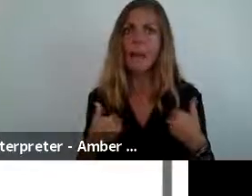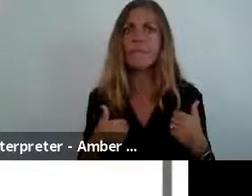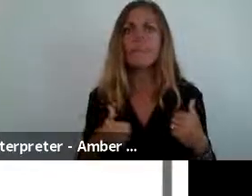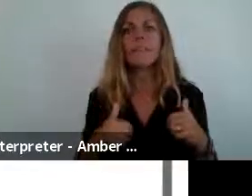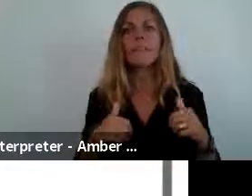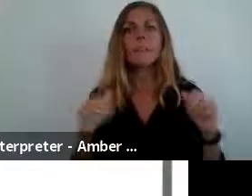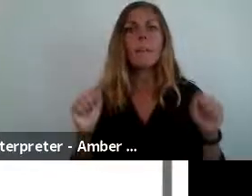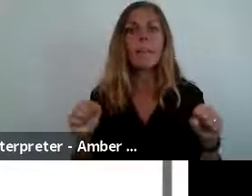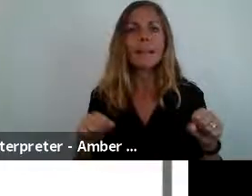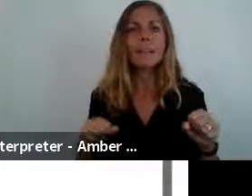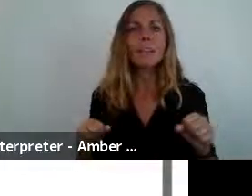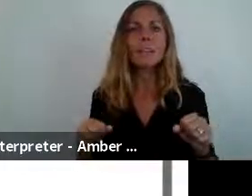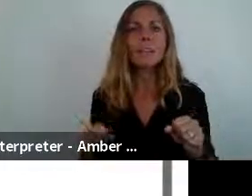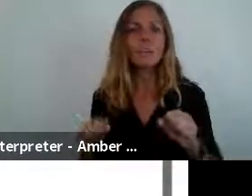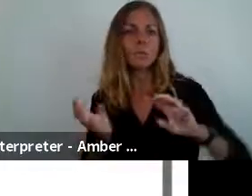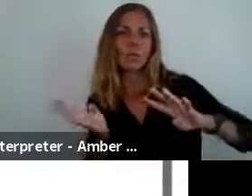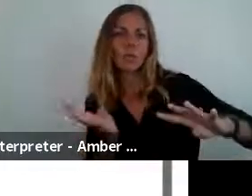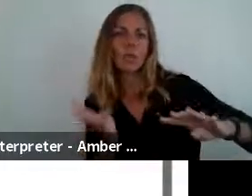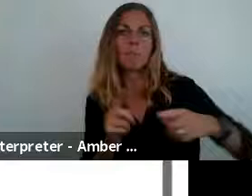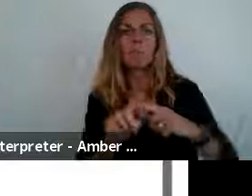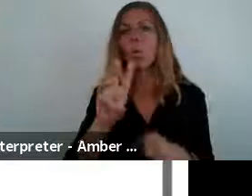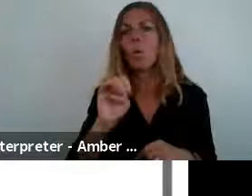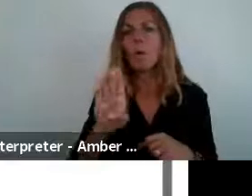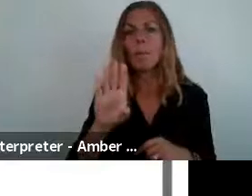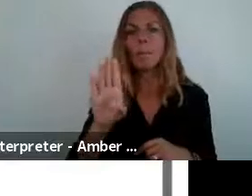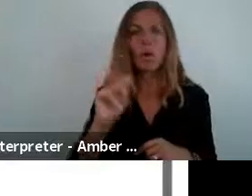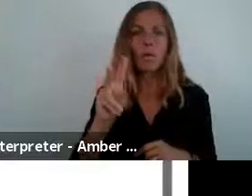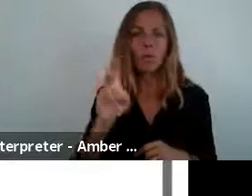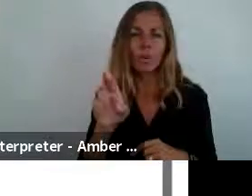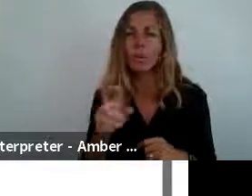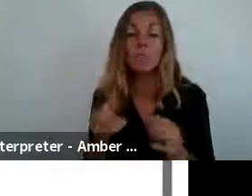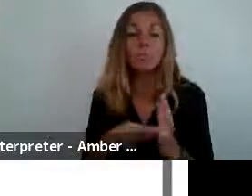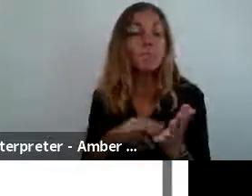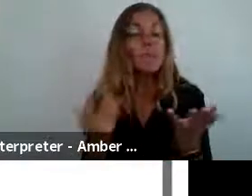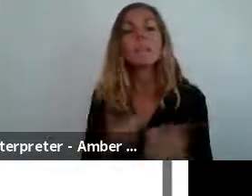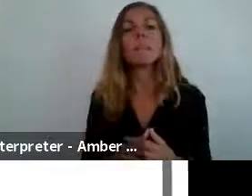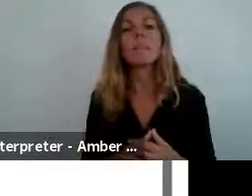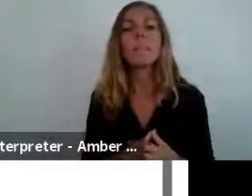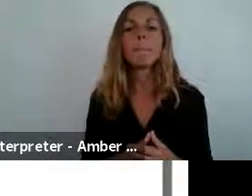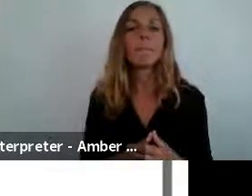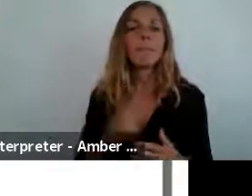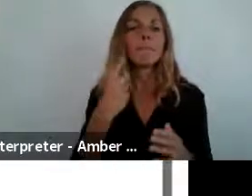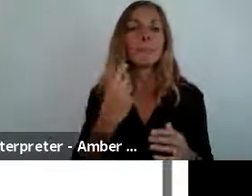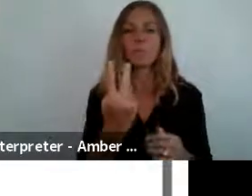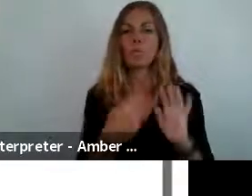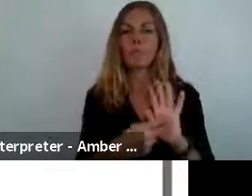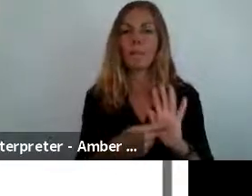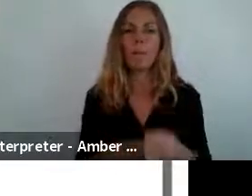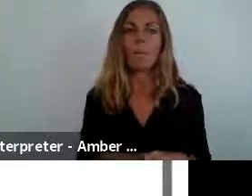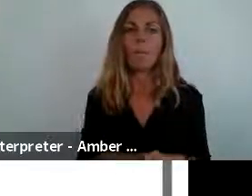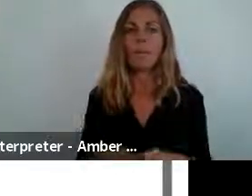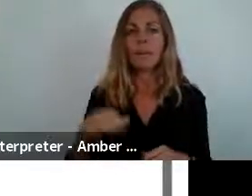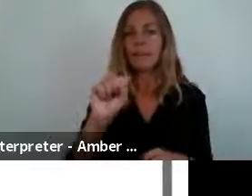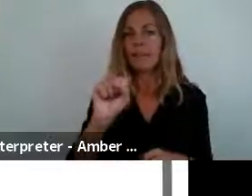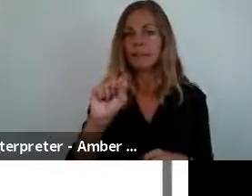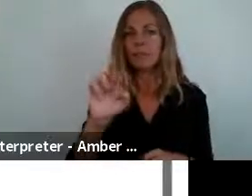to a web browser? And so what that might mean is so like the two examples I have are Stream Text